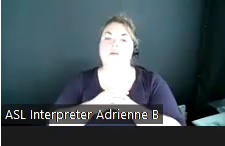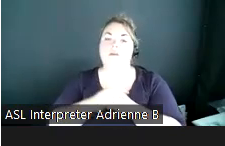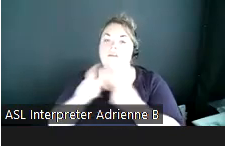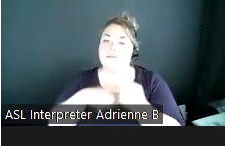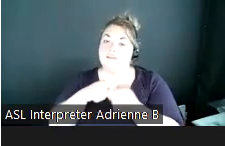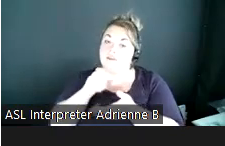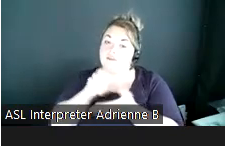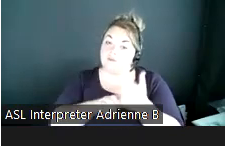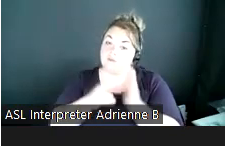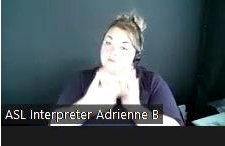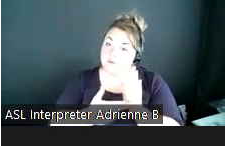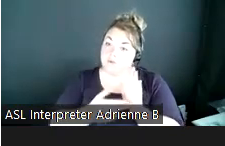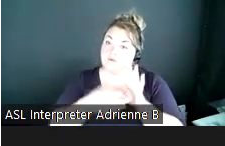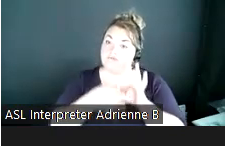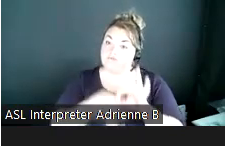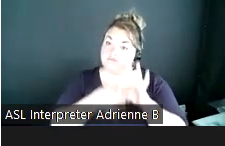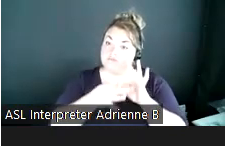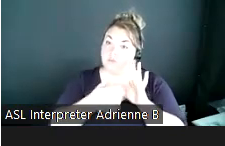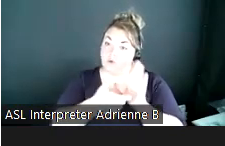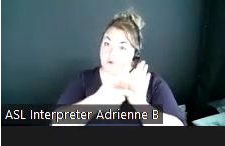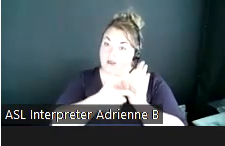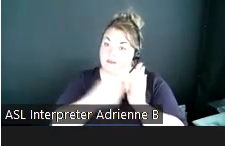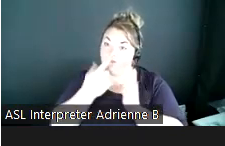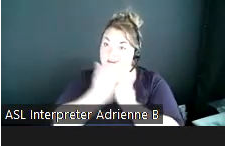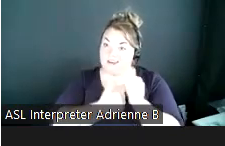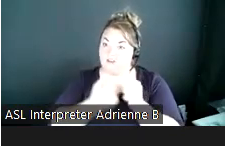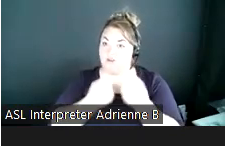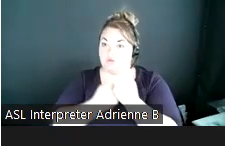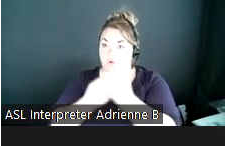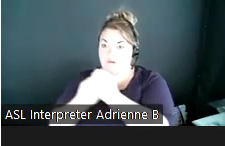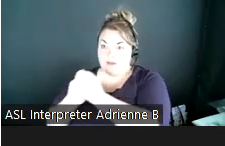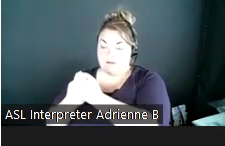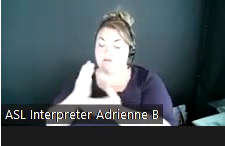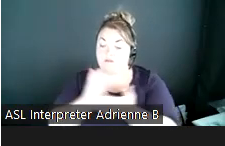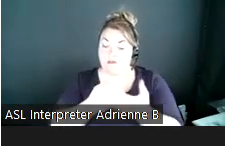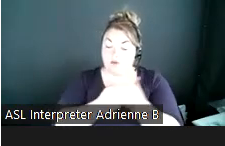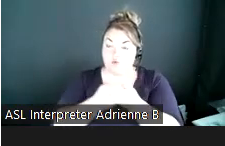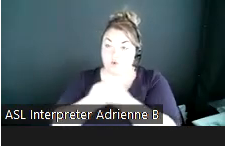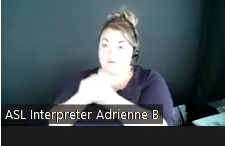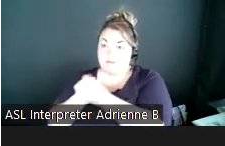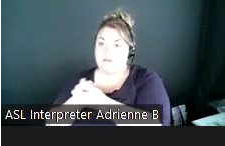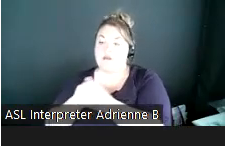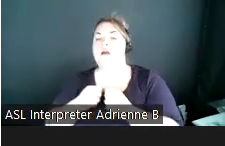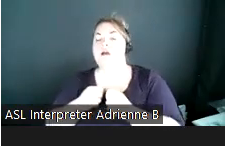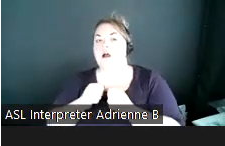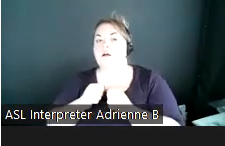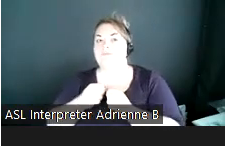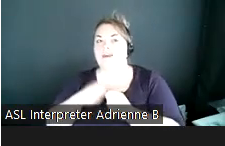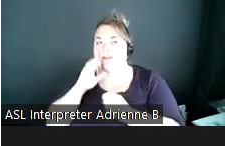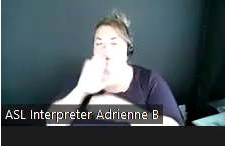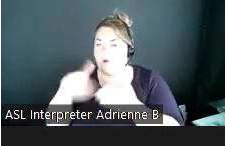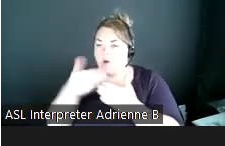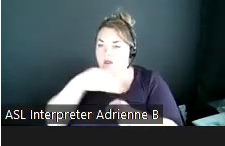contain requirements for each of those different endorsements. And some endorsements, I think all endorsements